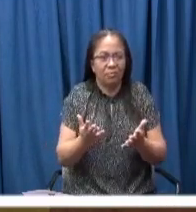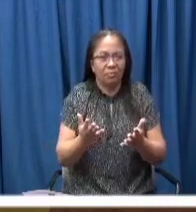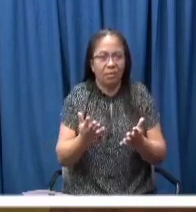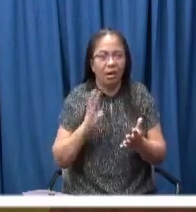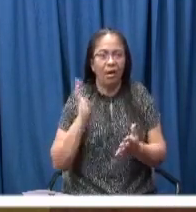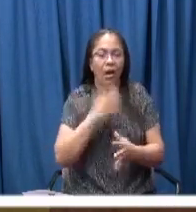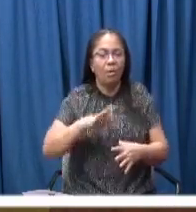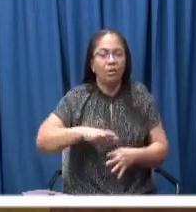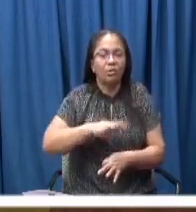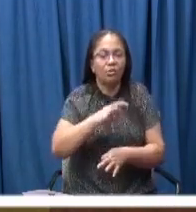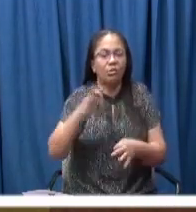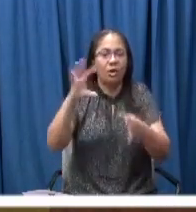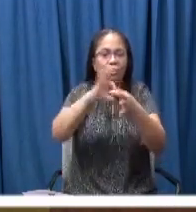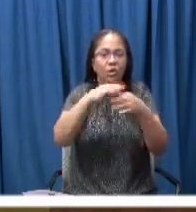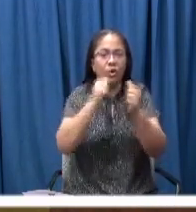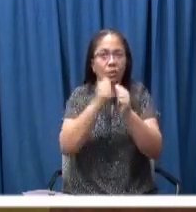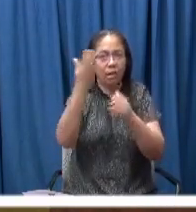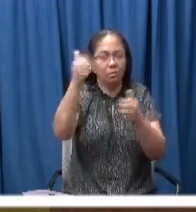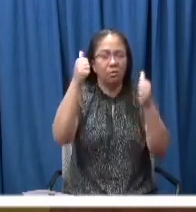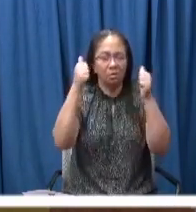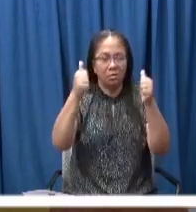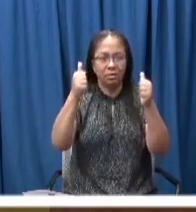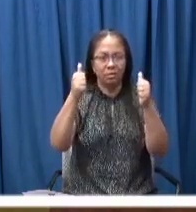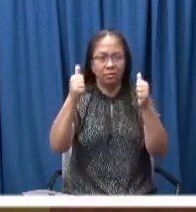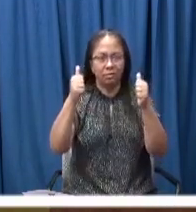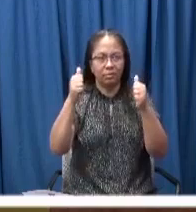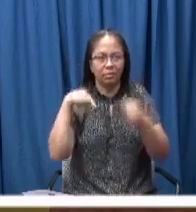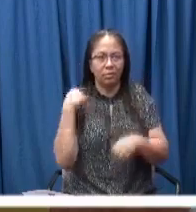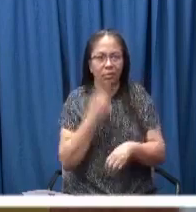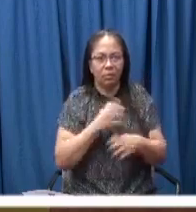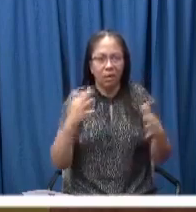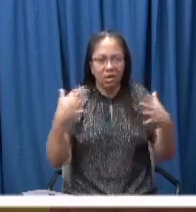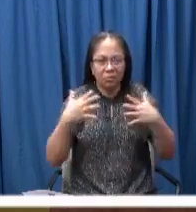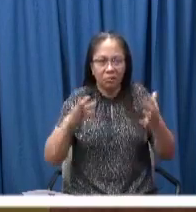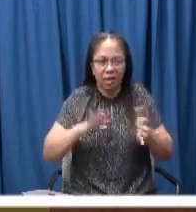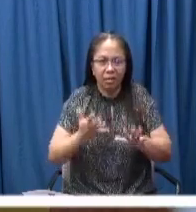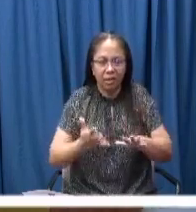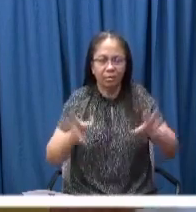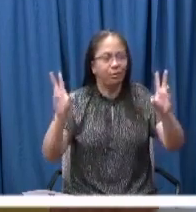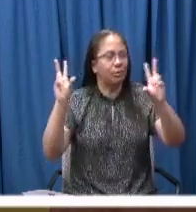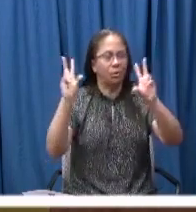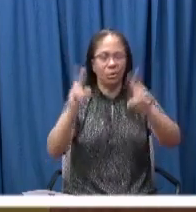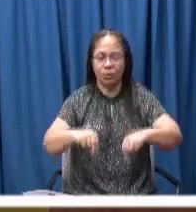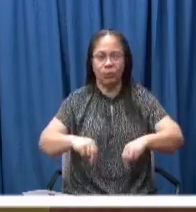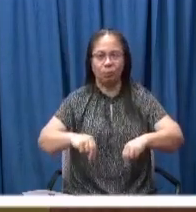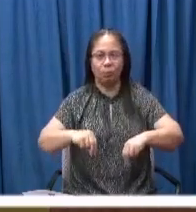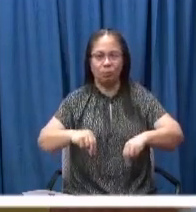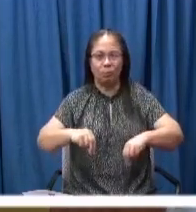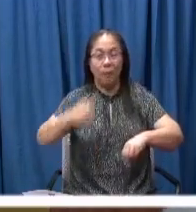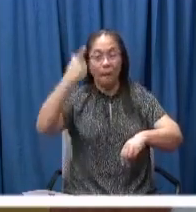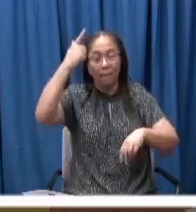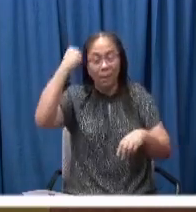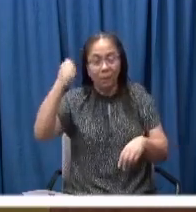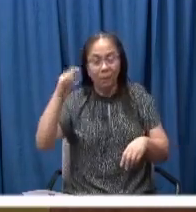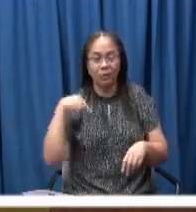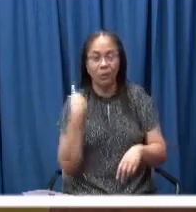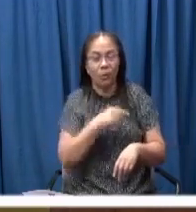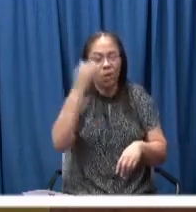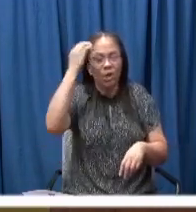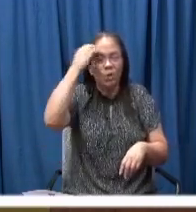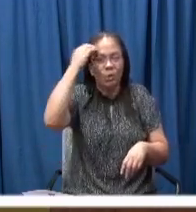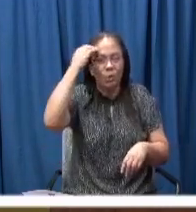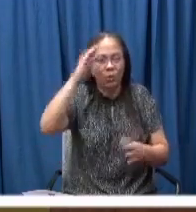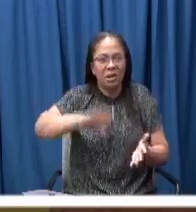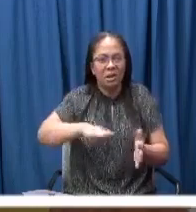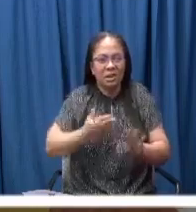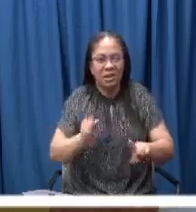happen, then we need not fear death. We need not fear death, because we know that death has